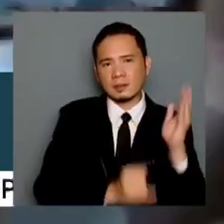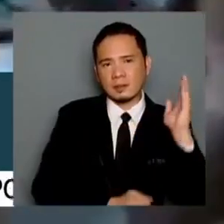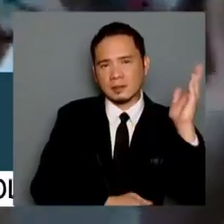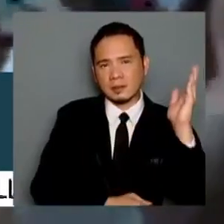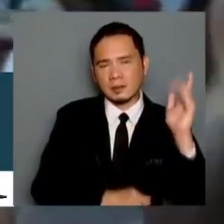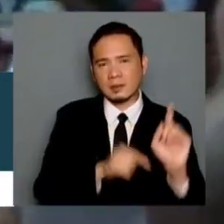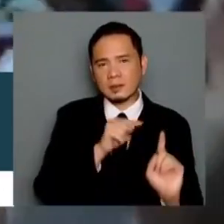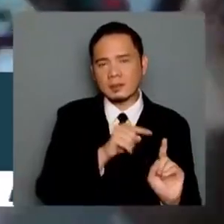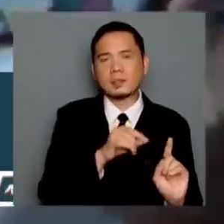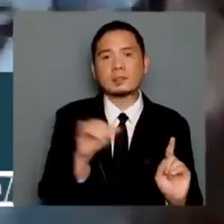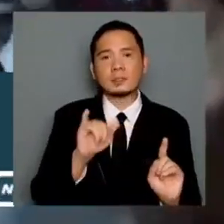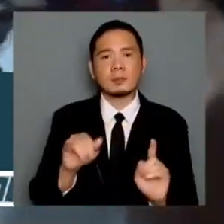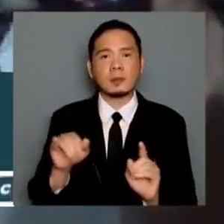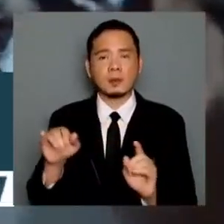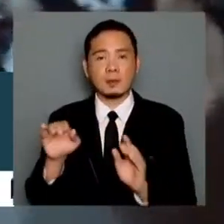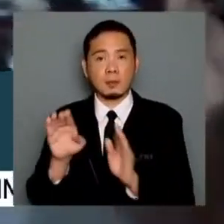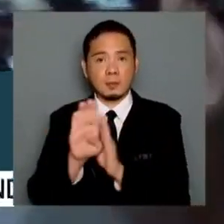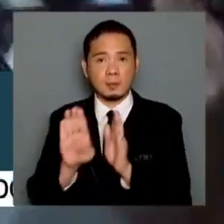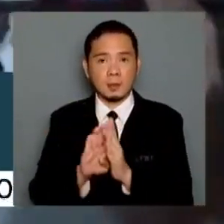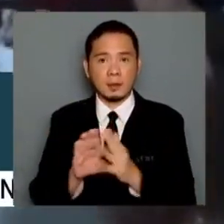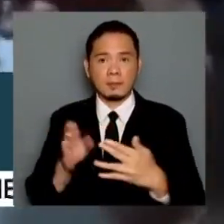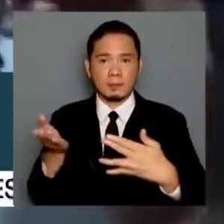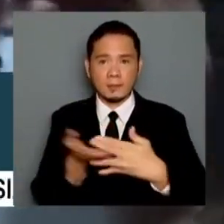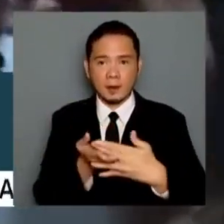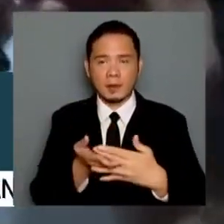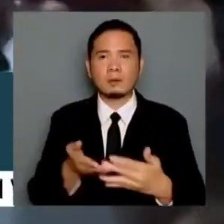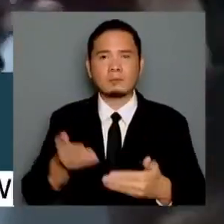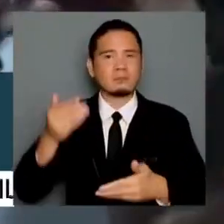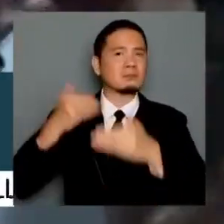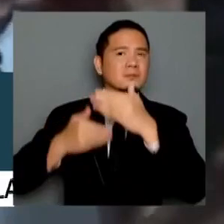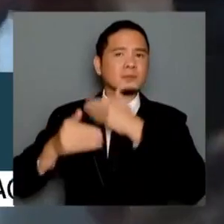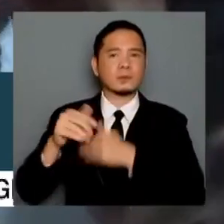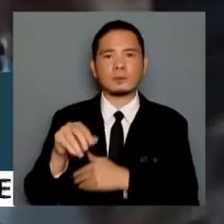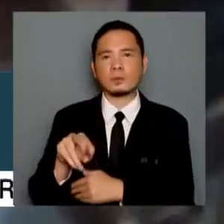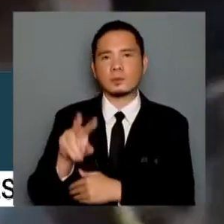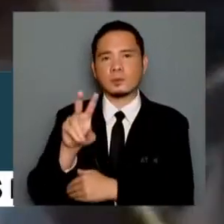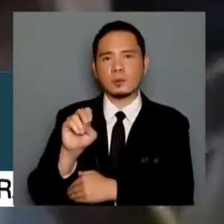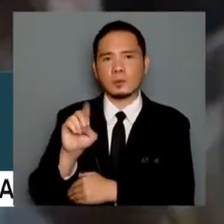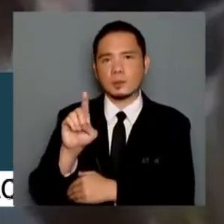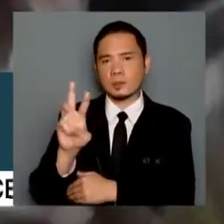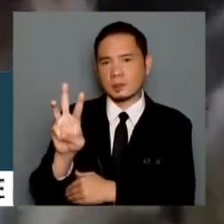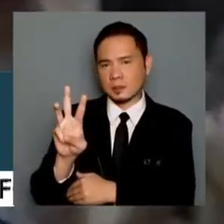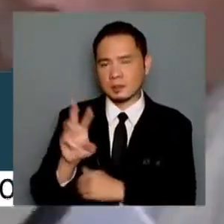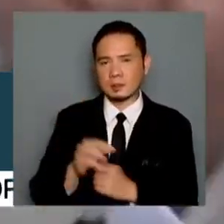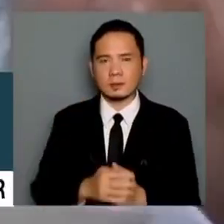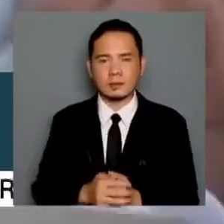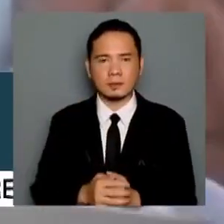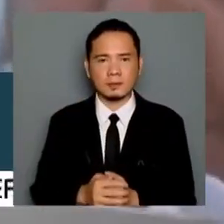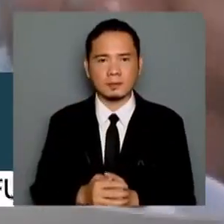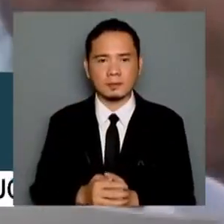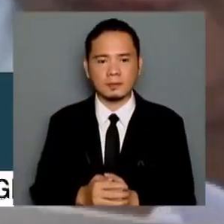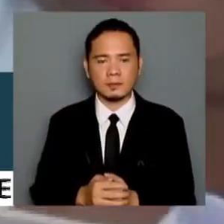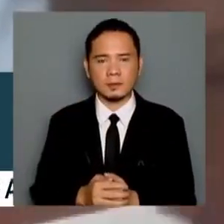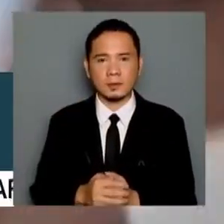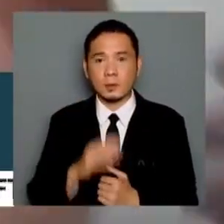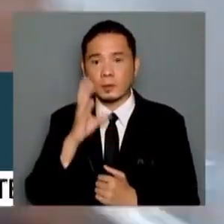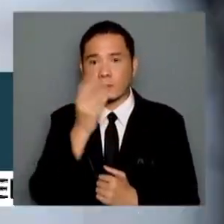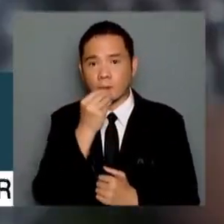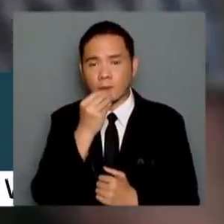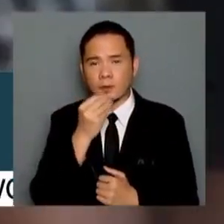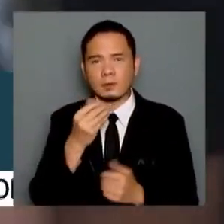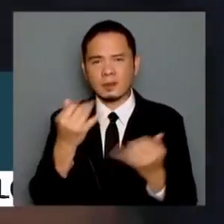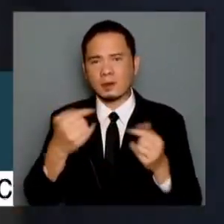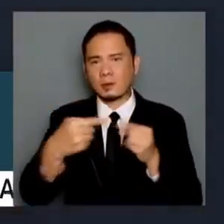this was a bill that was filed in 2016 by a member of the, now the opposition, former Senator